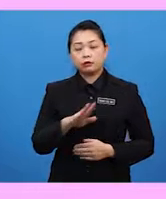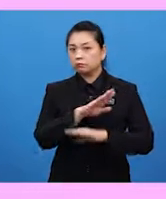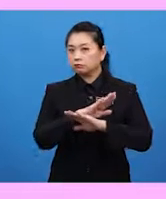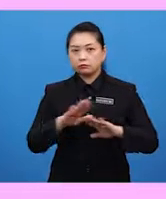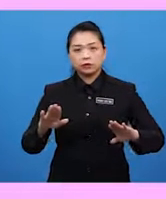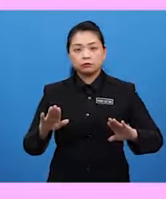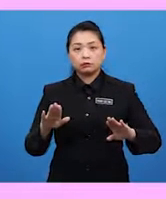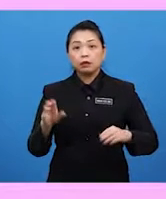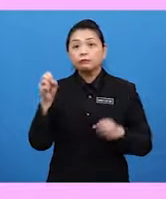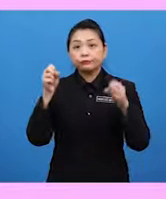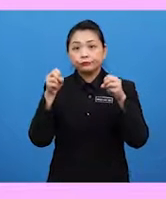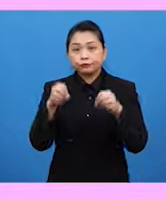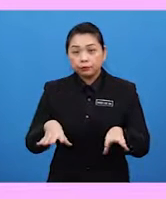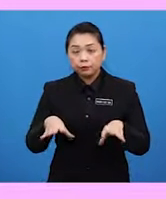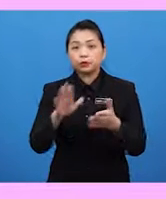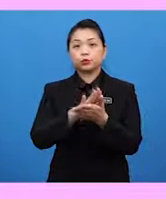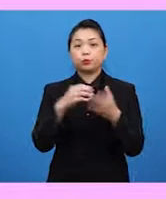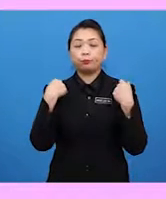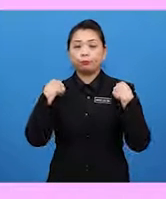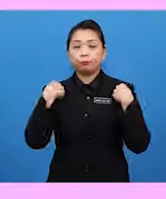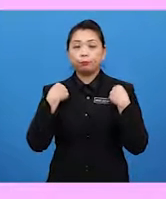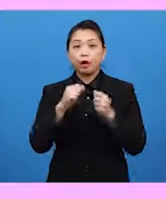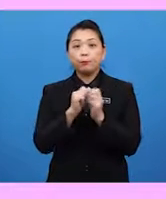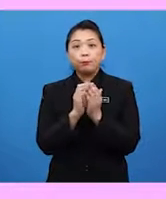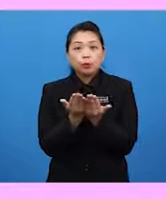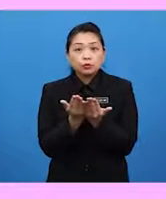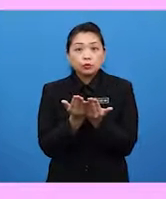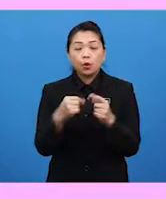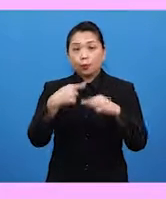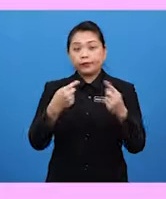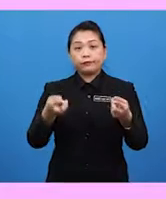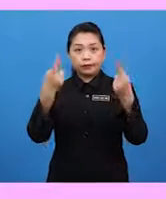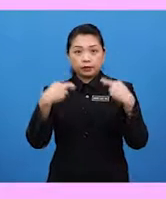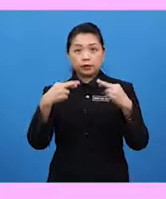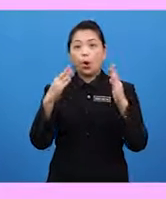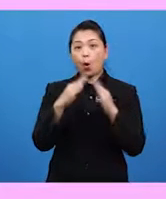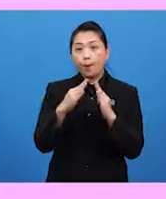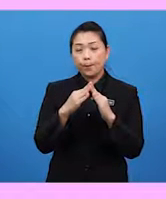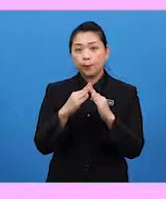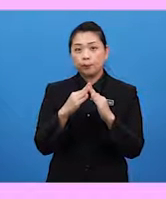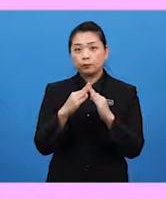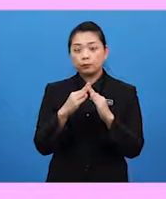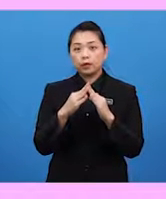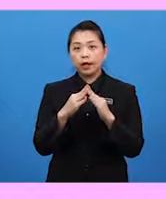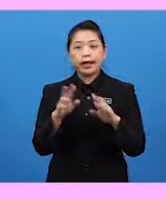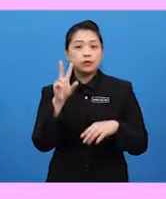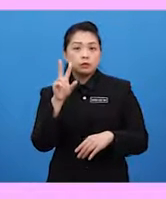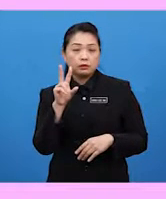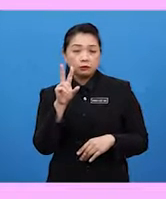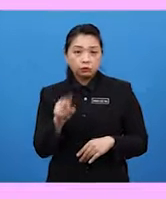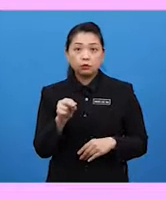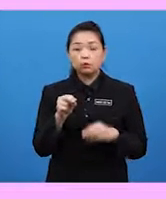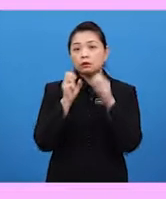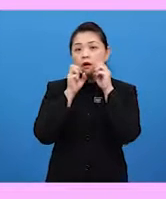he returns home. The child does not scream or show any outburst of anger. The